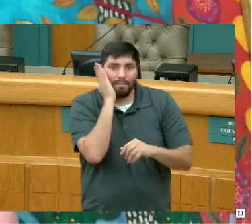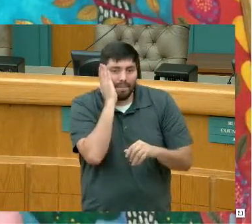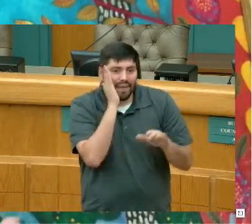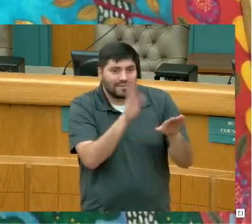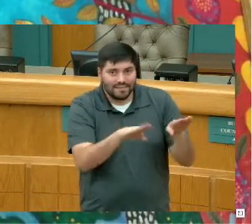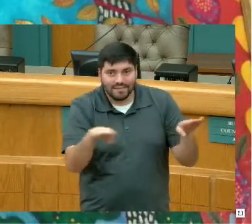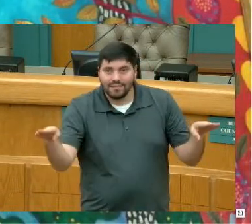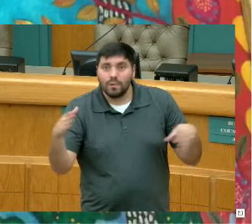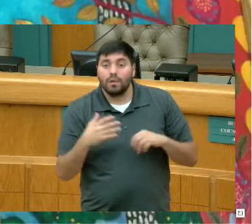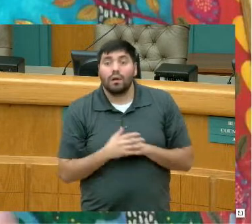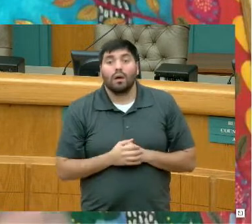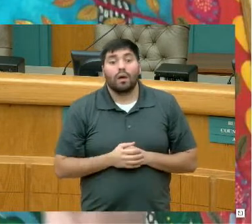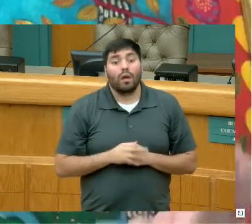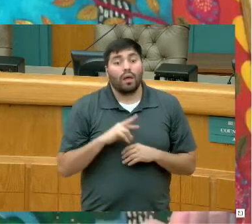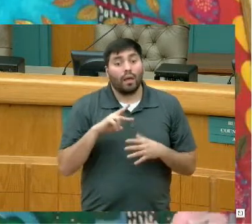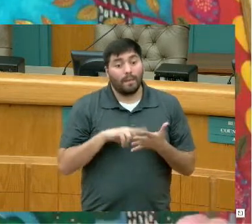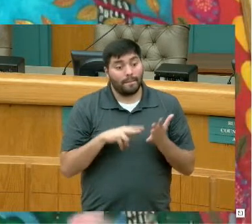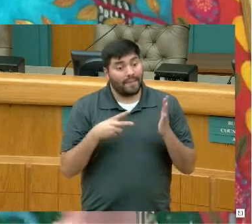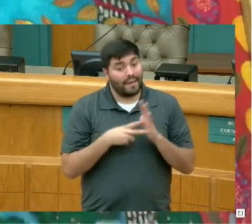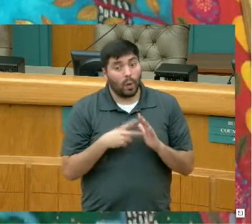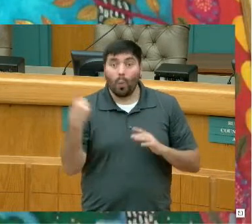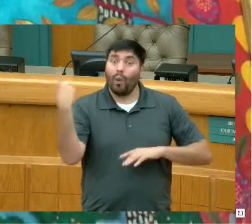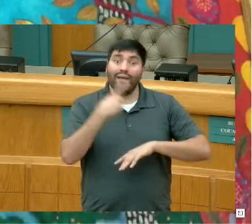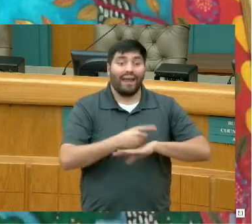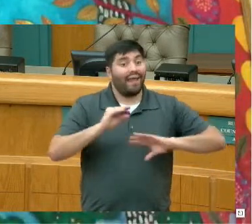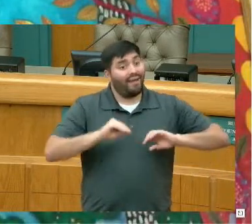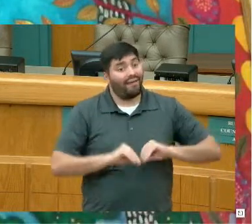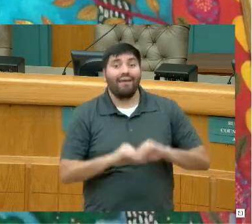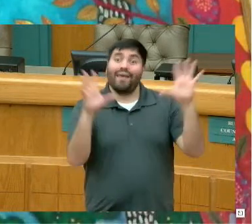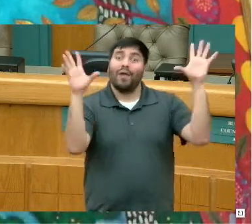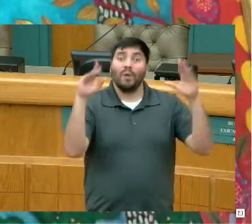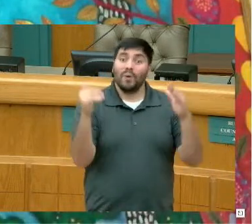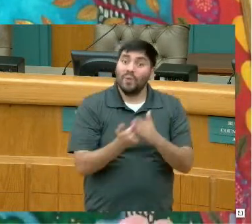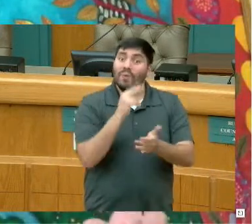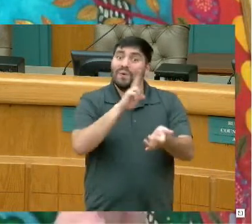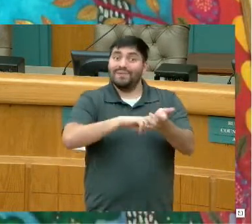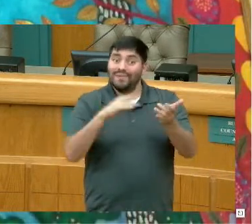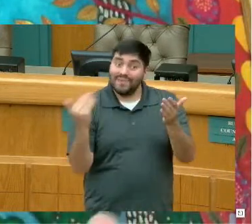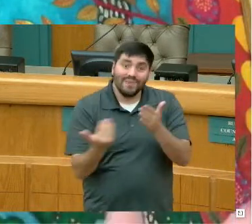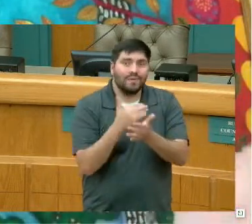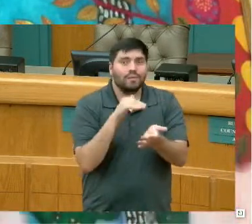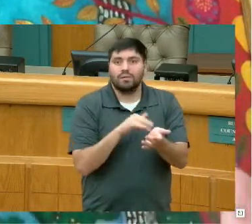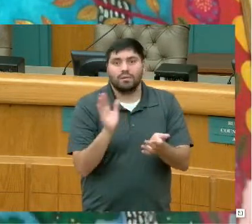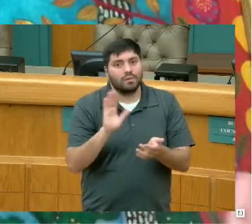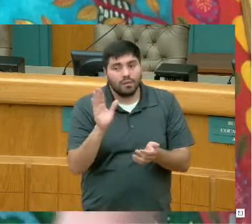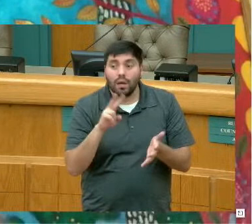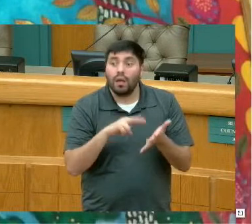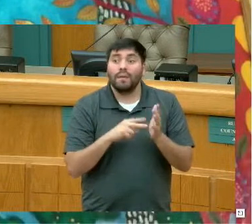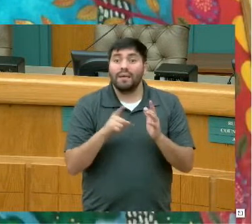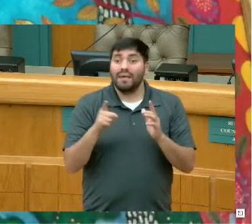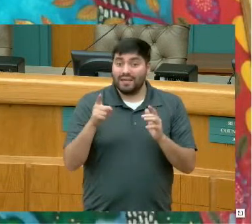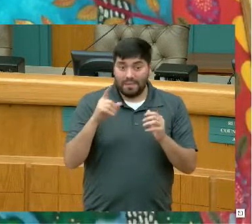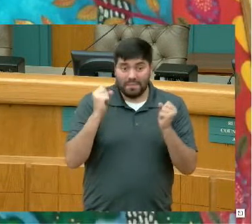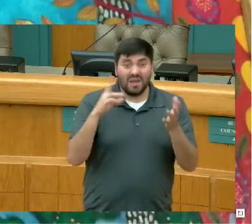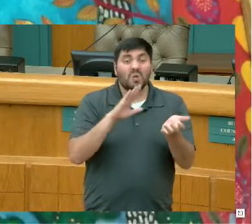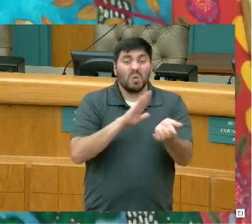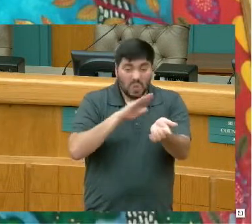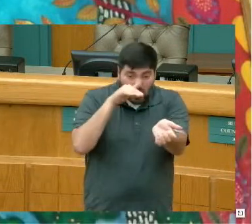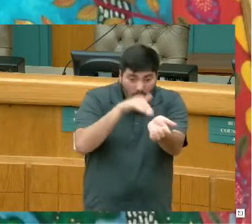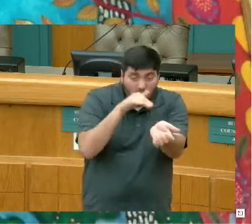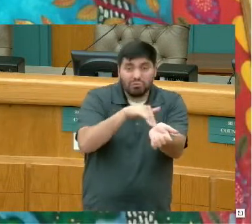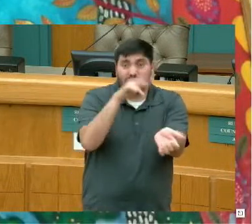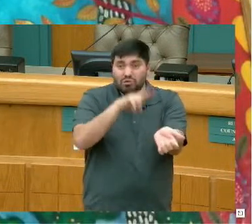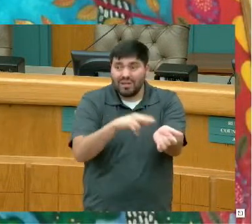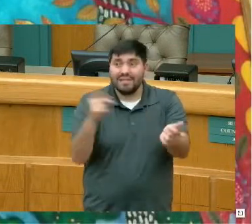not like just magically we all have new nurses and new doctors appear. They have come from the outside